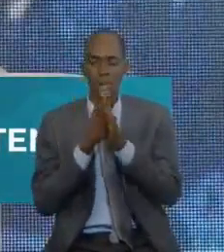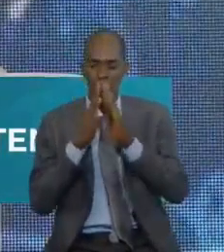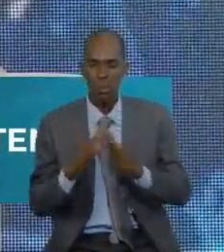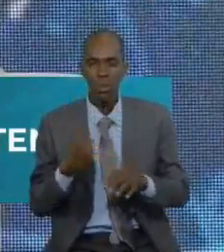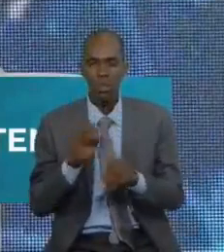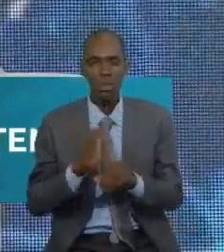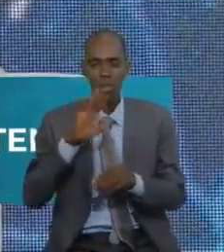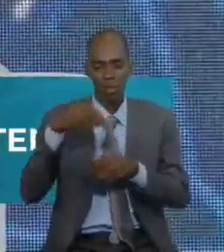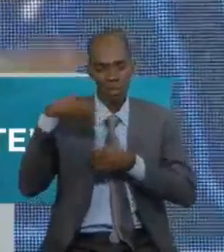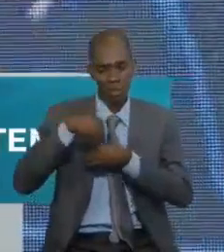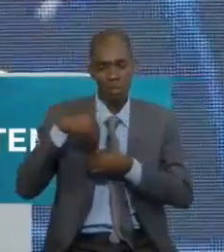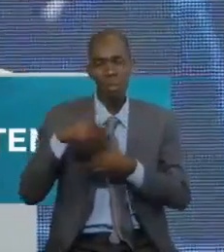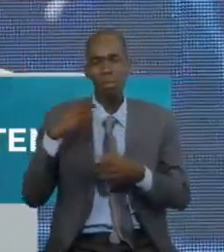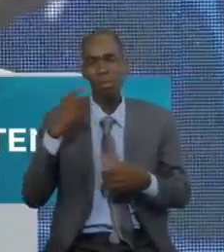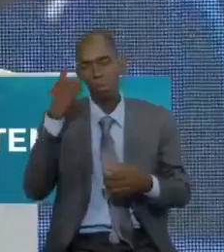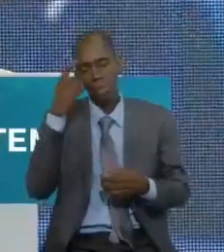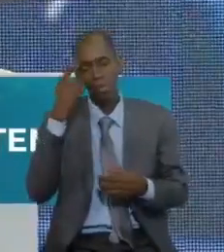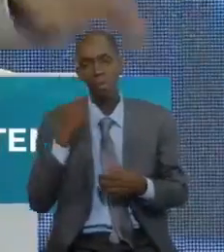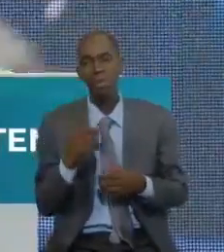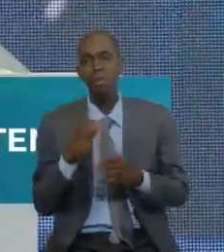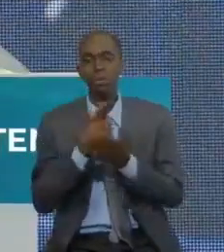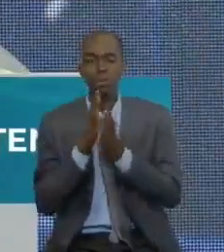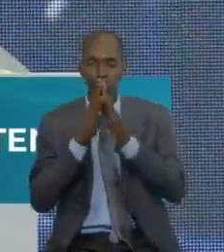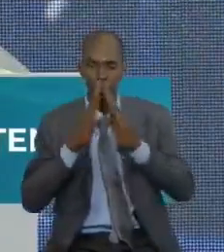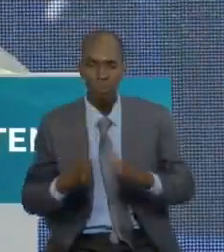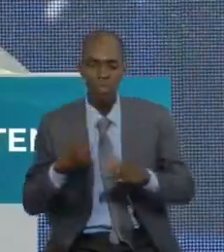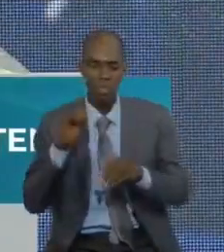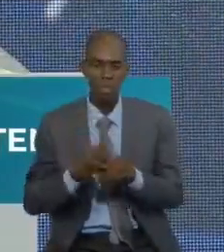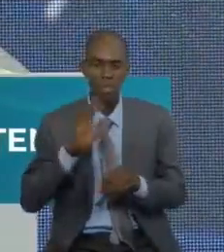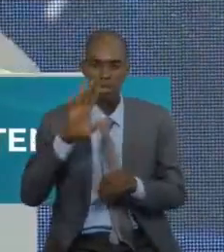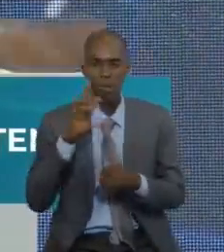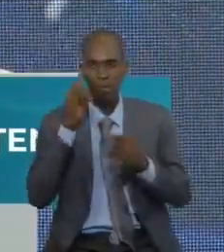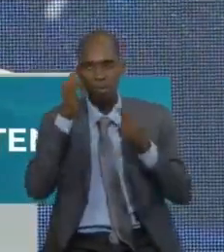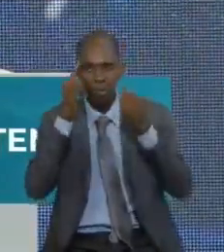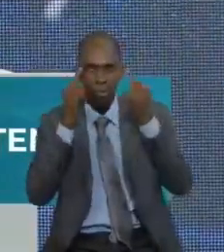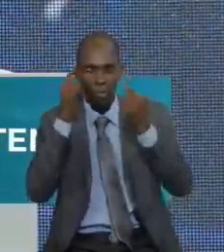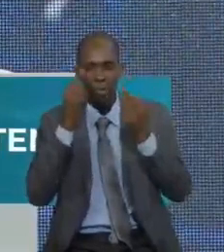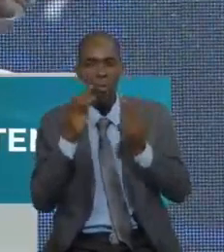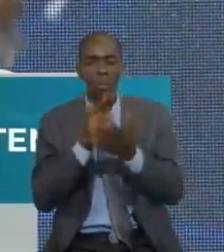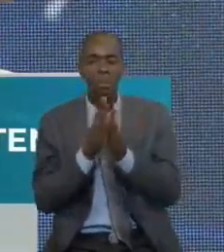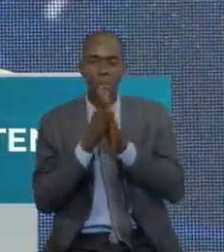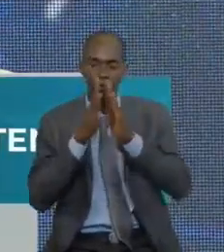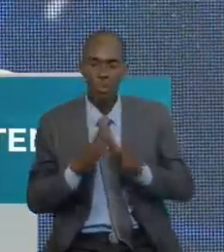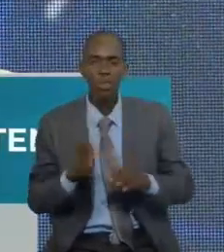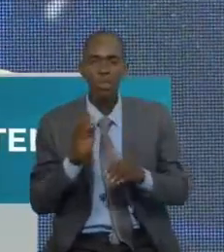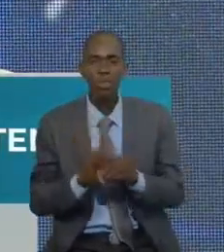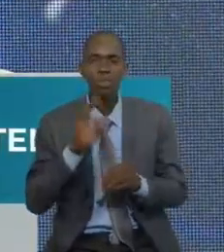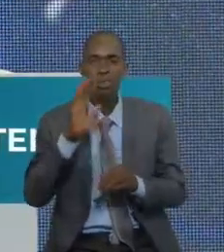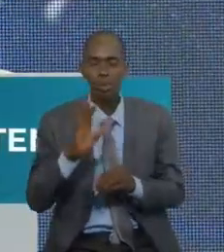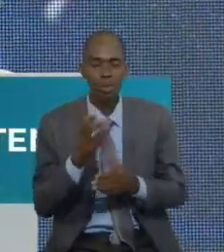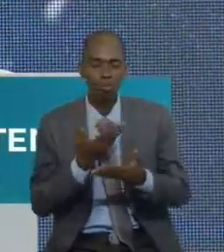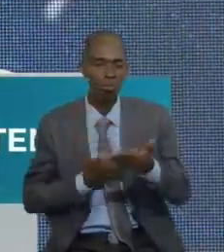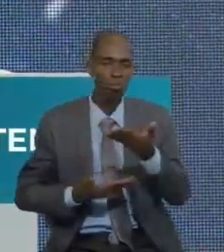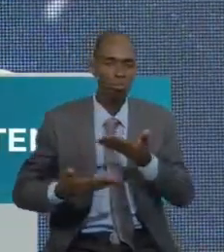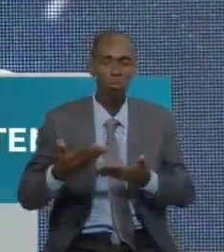inner man. Peace in your thoughts. peace in your